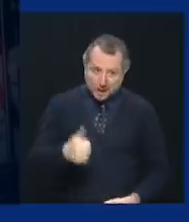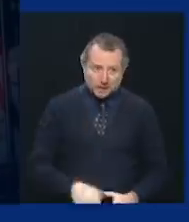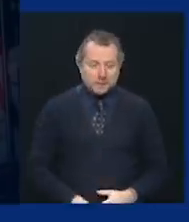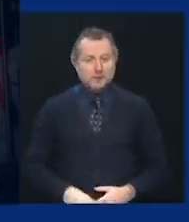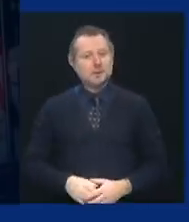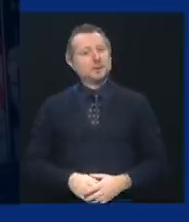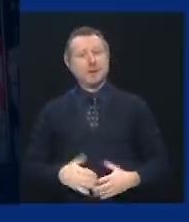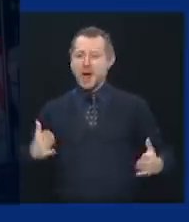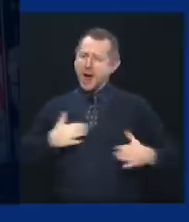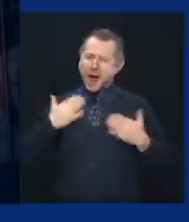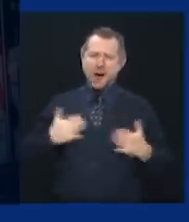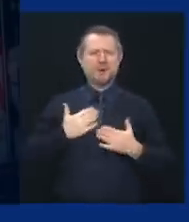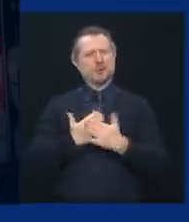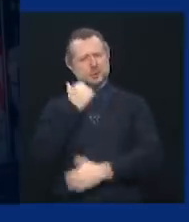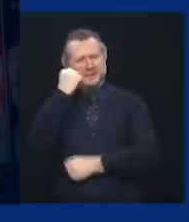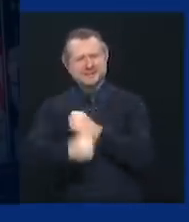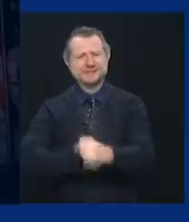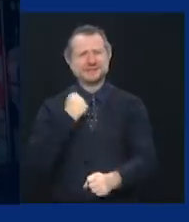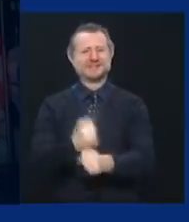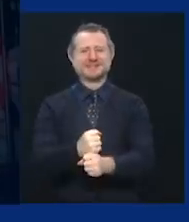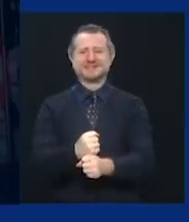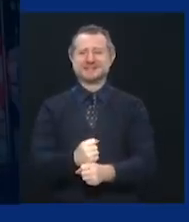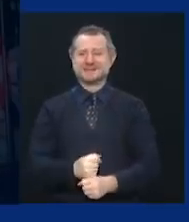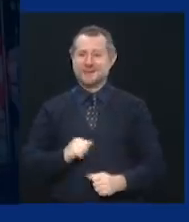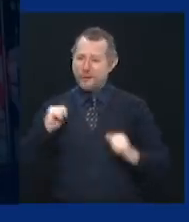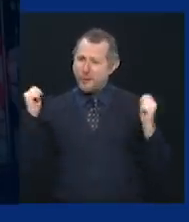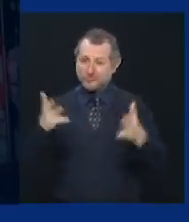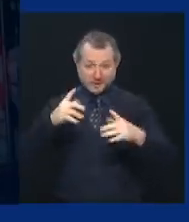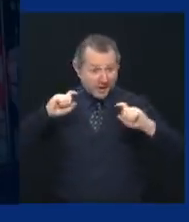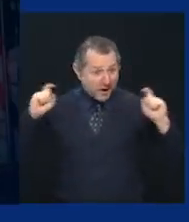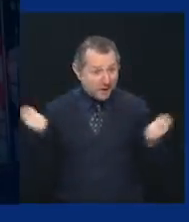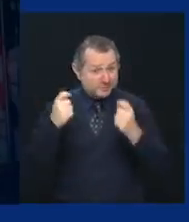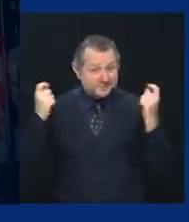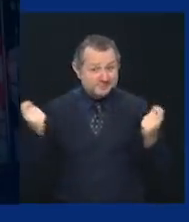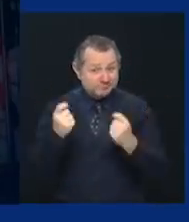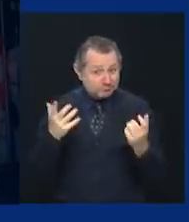Happy New Year. I hope everybody celebrated and celebrated